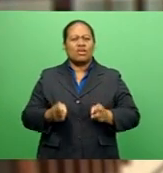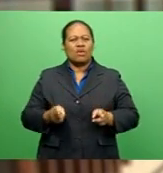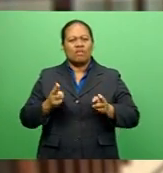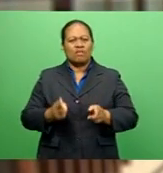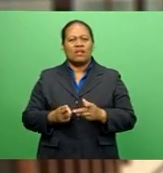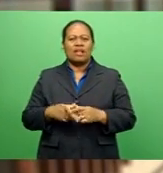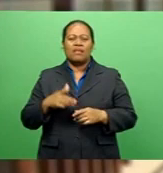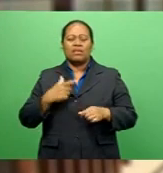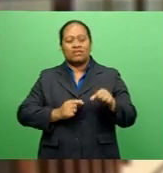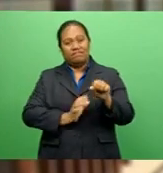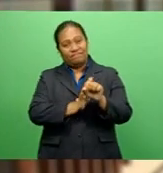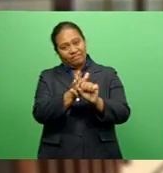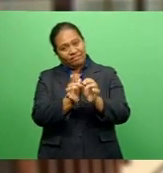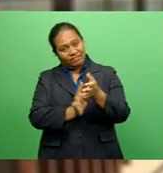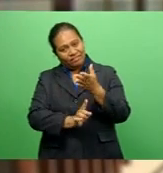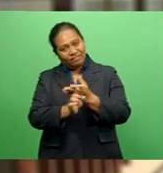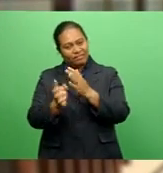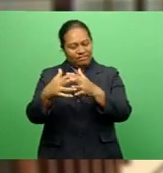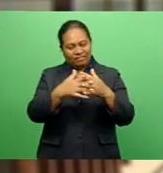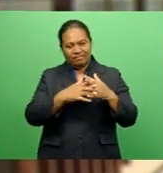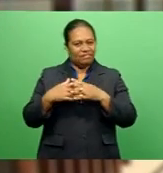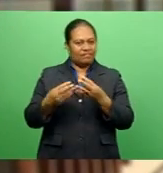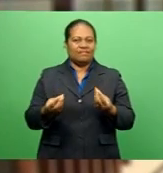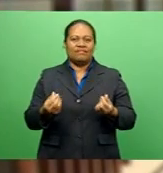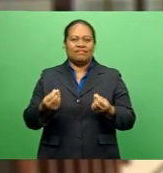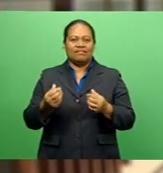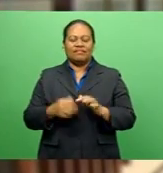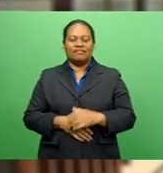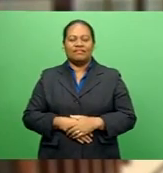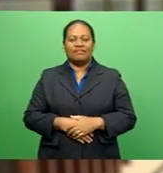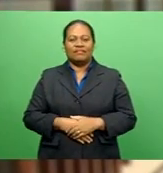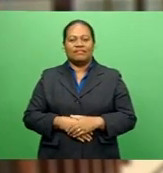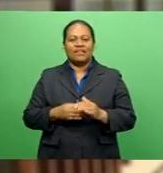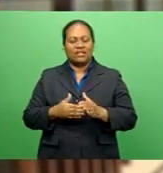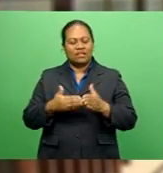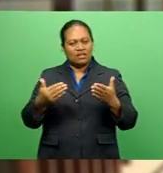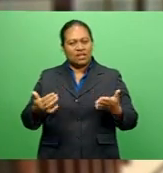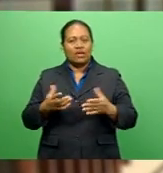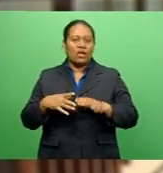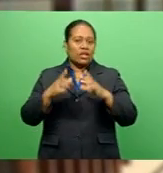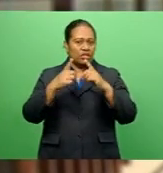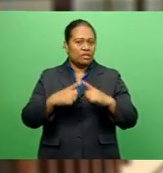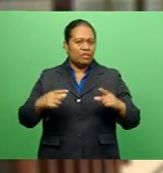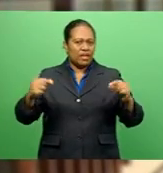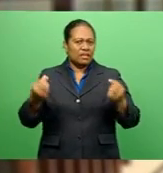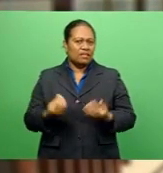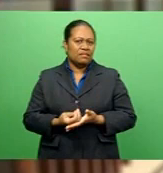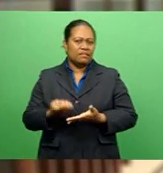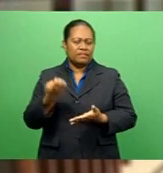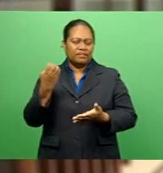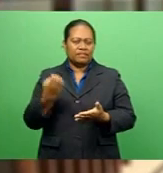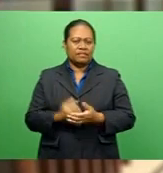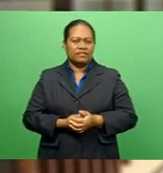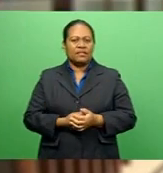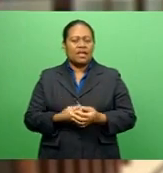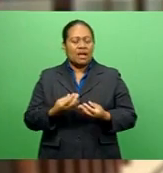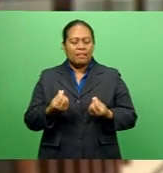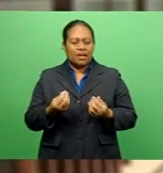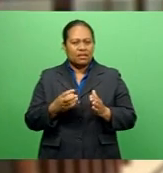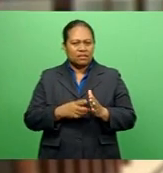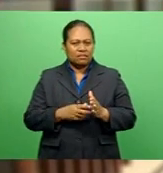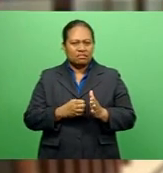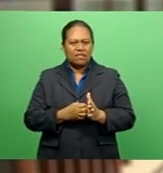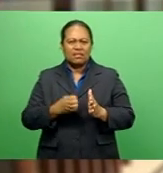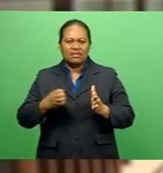the pandemic gave the US currency an advantage. Meanwhile, Japan's economy expanded at a slower than initially